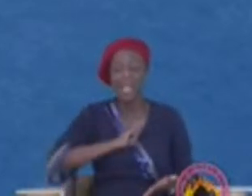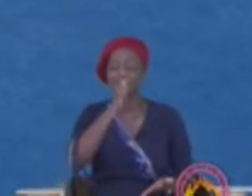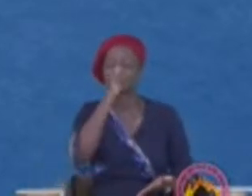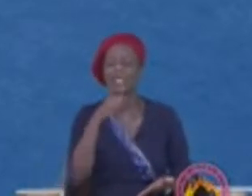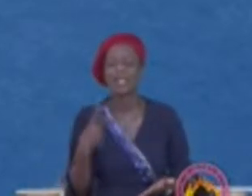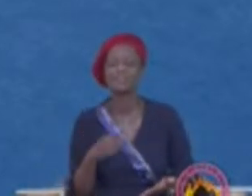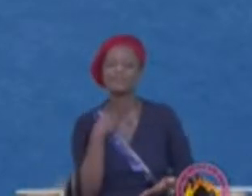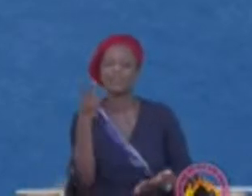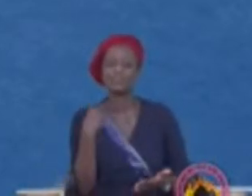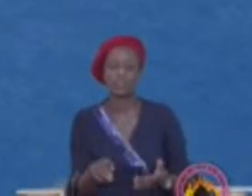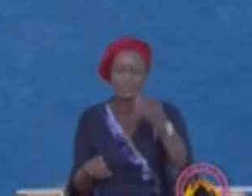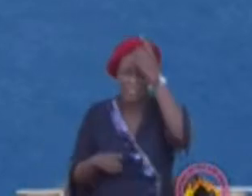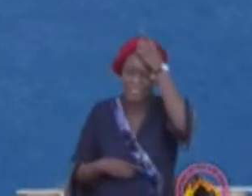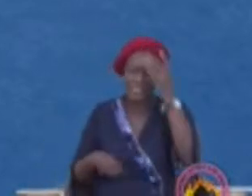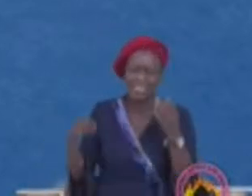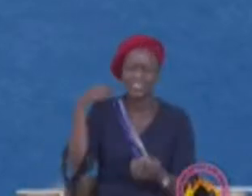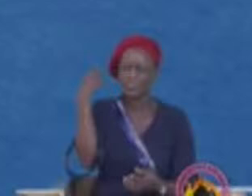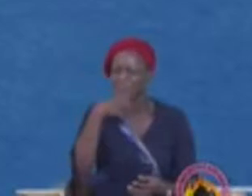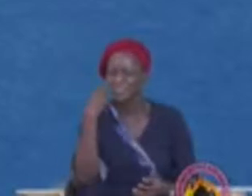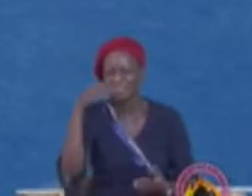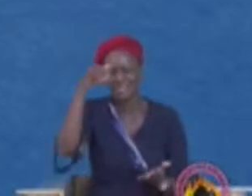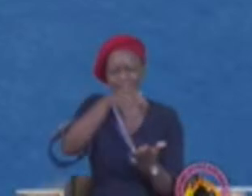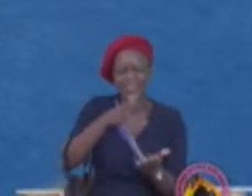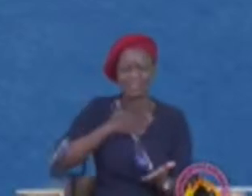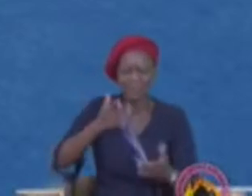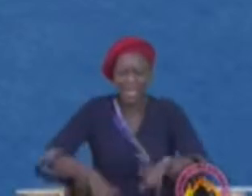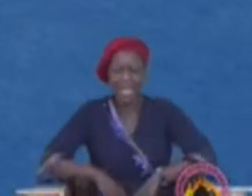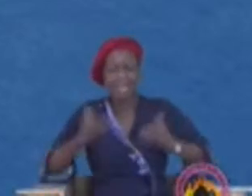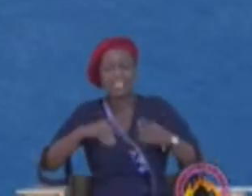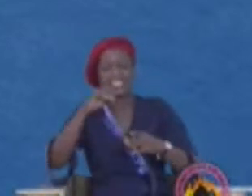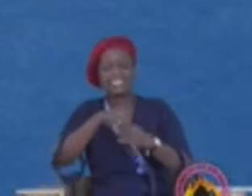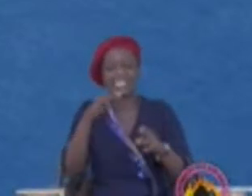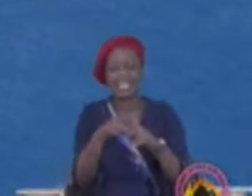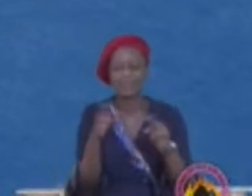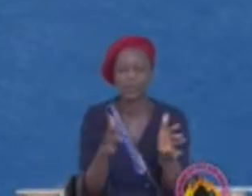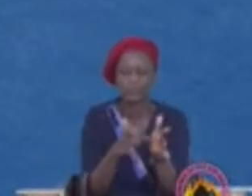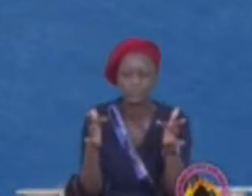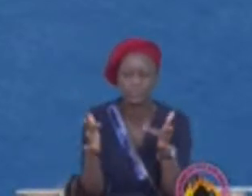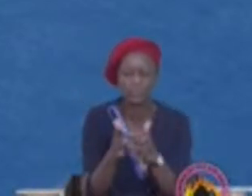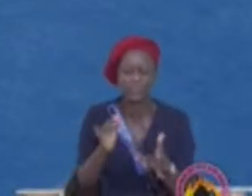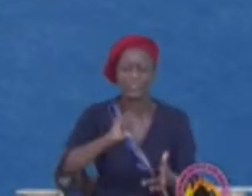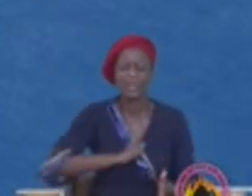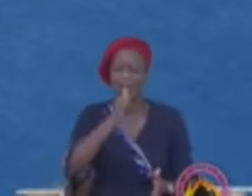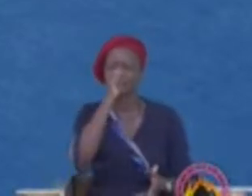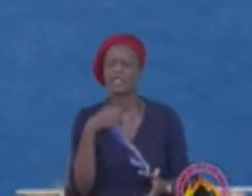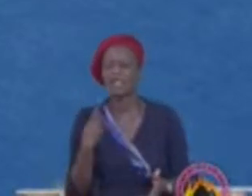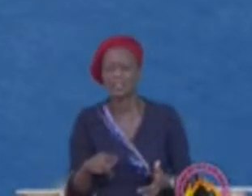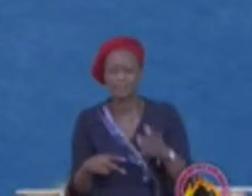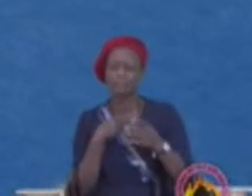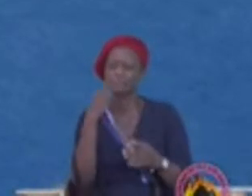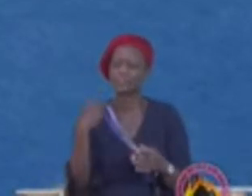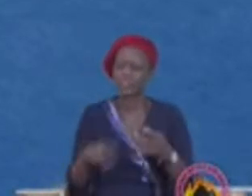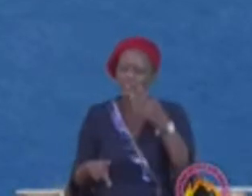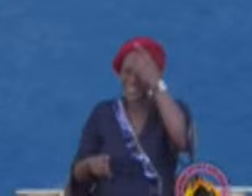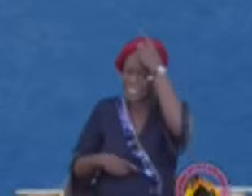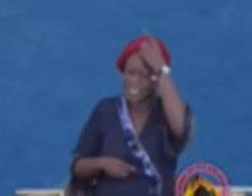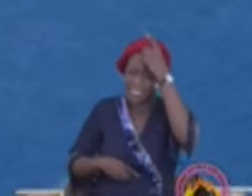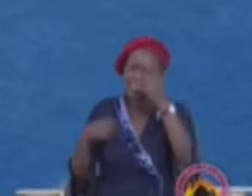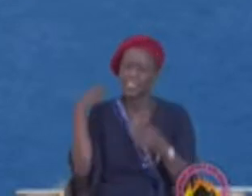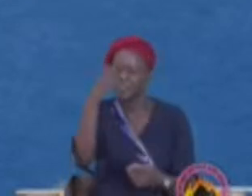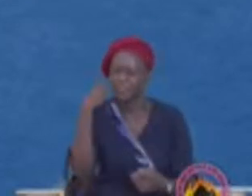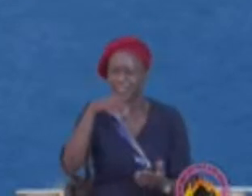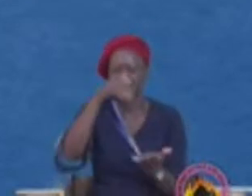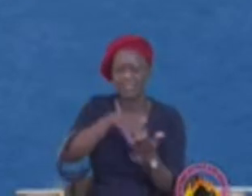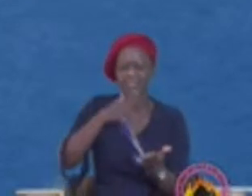sickness speaking against my life. In the name of Jesus. I silence the voice of sickness speaking against